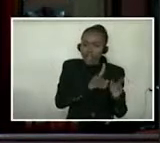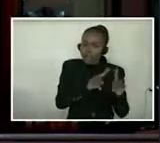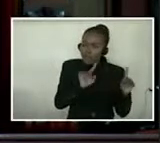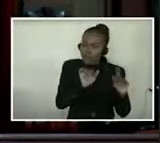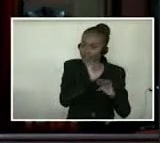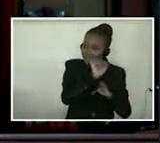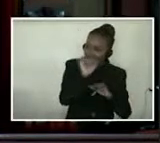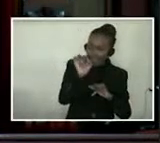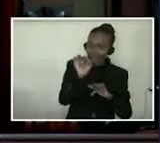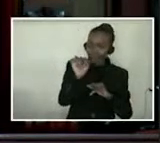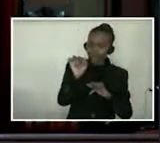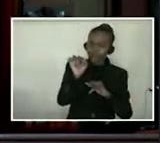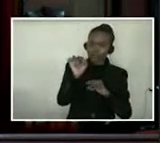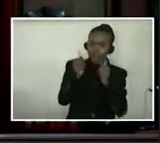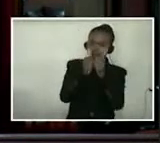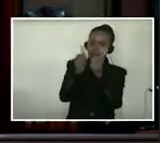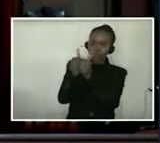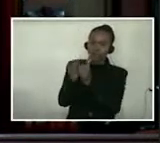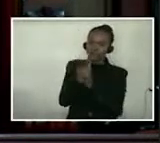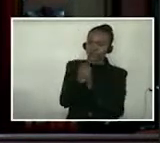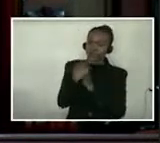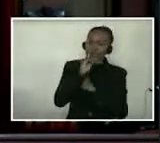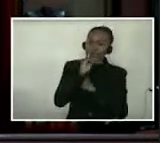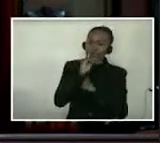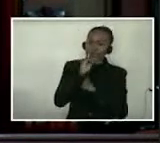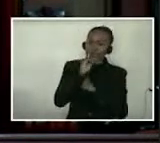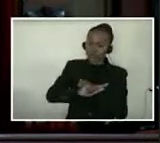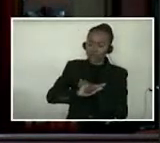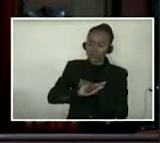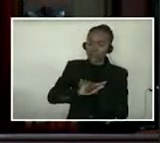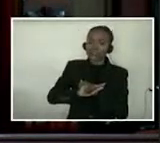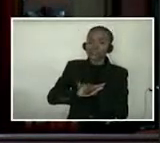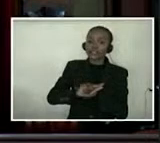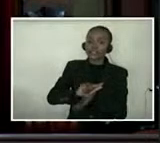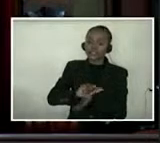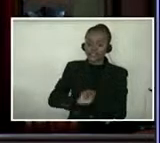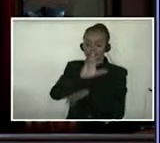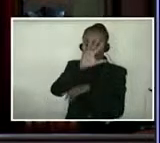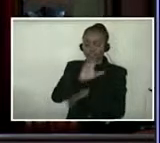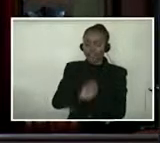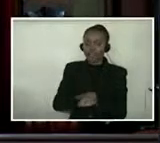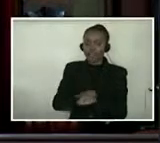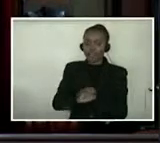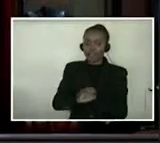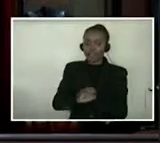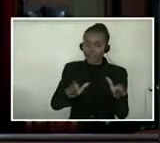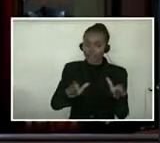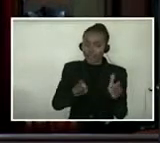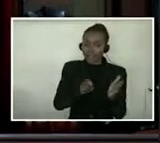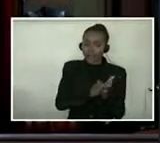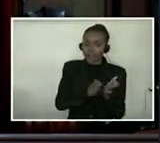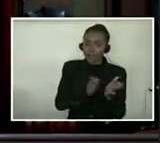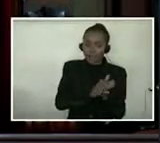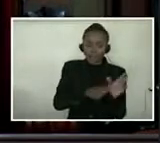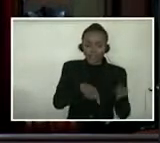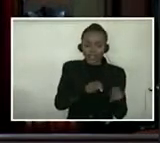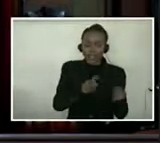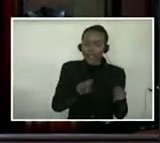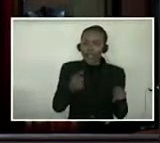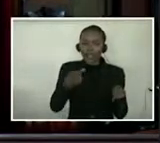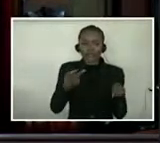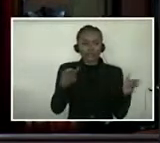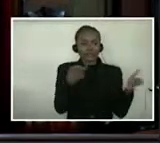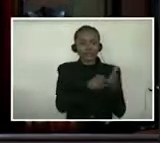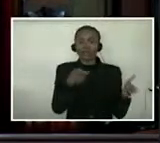figures this means a local south african bookseller is unable to purchase a particular book directly from the publisher